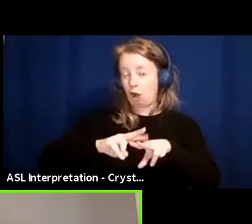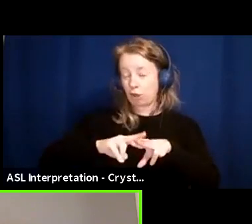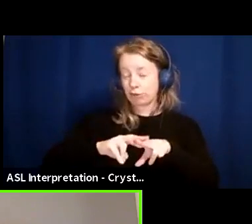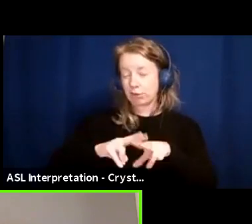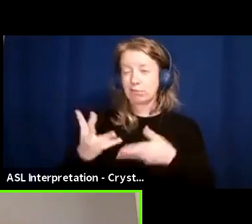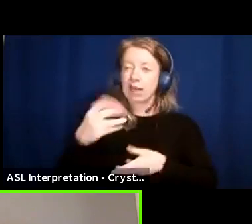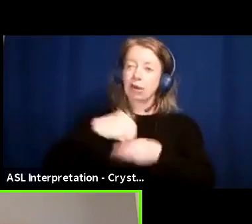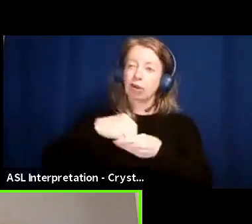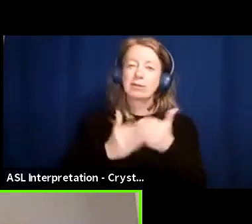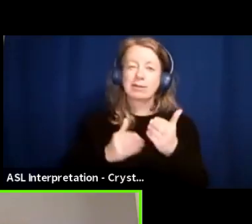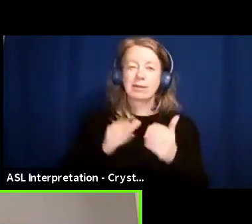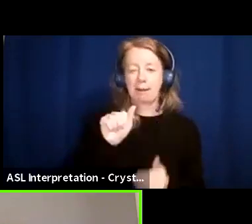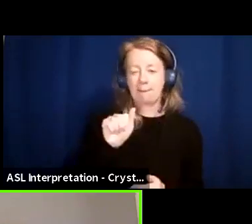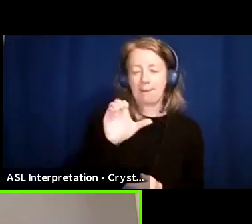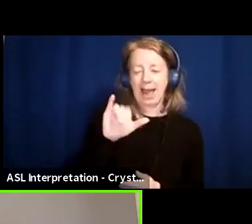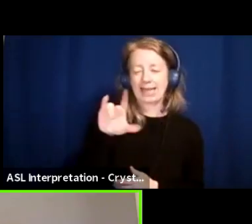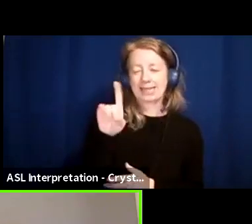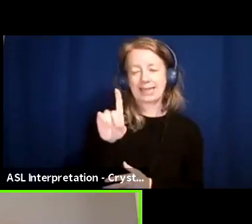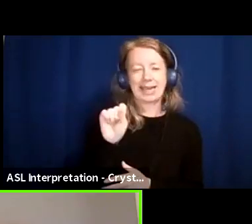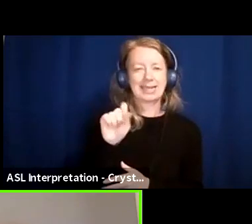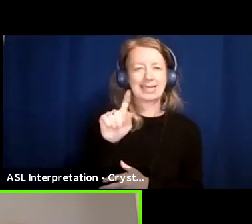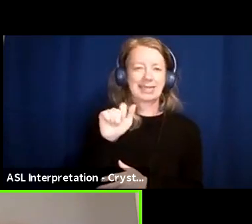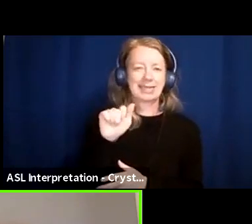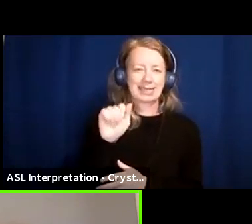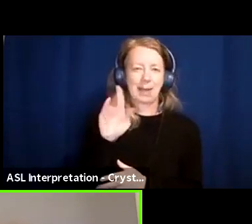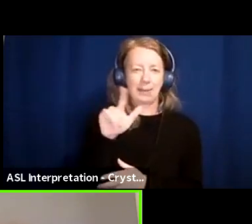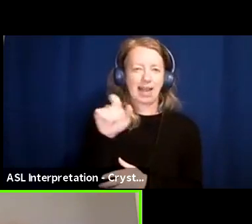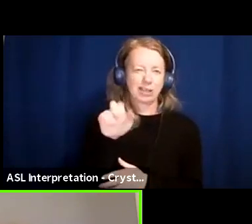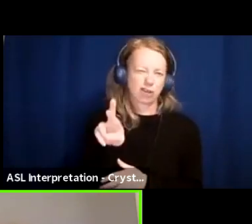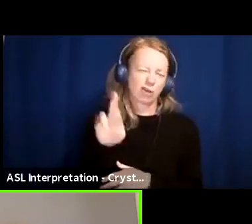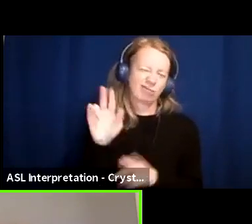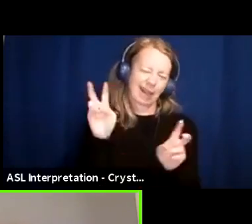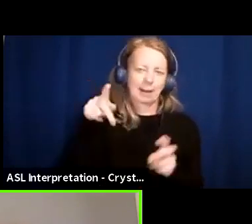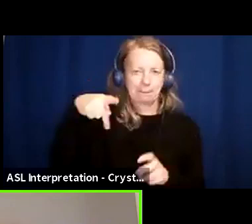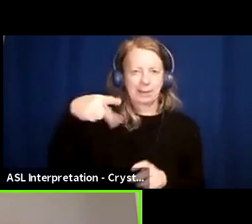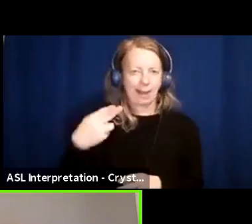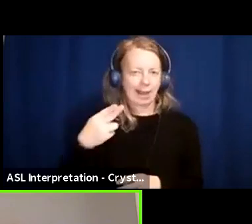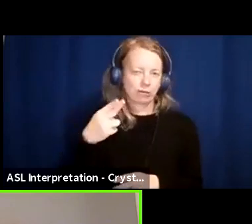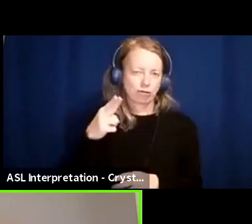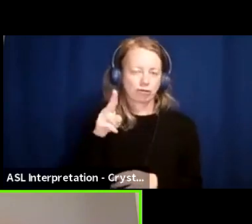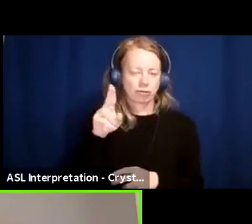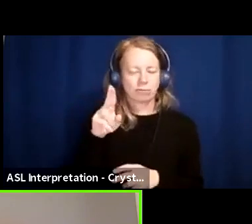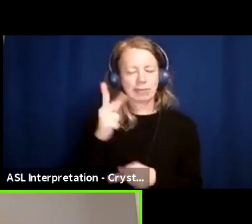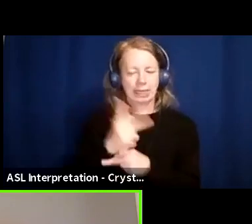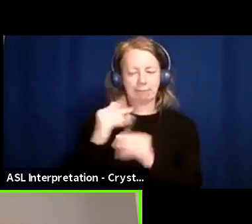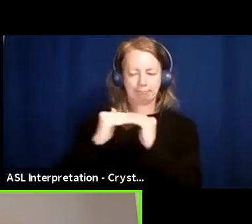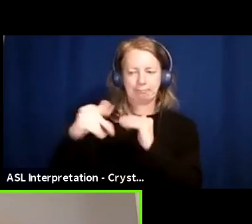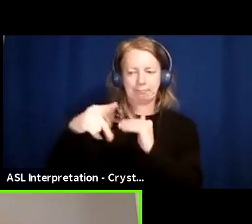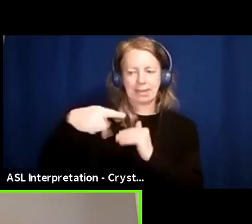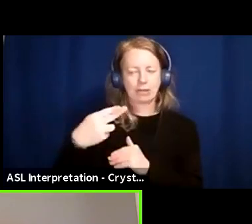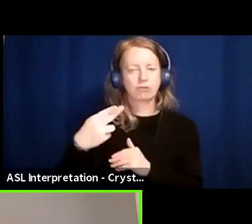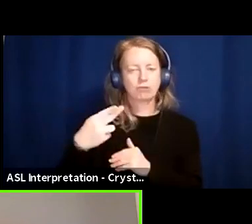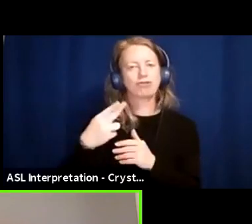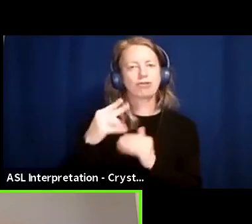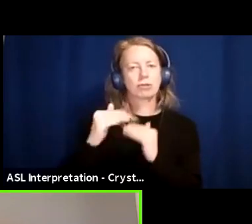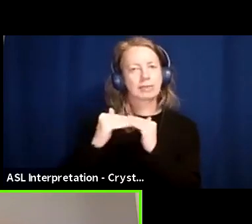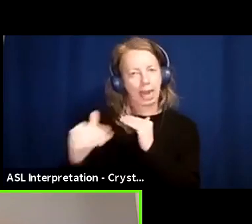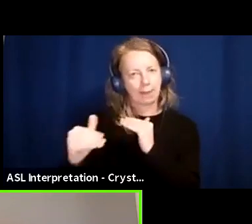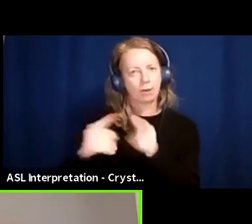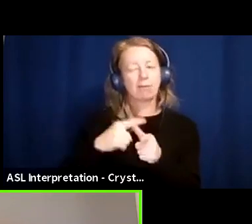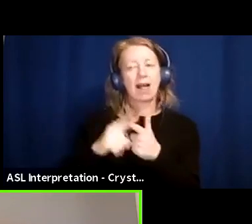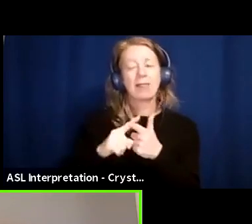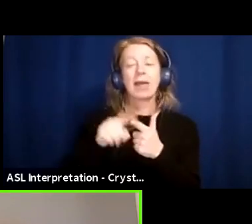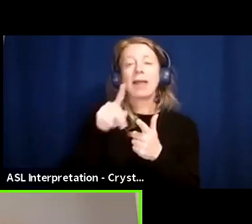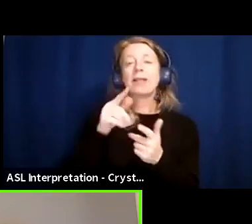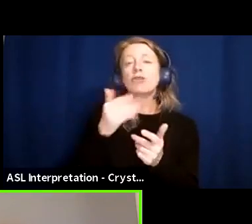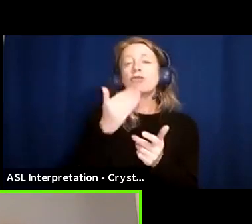or pH stabilizers. And then there's also some sugars, specifically sucrose, which helps